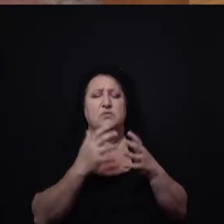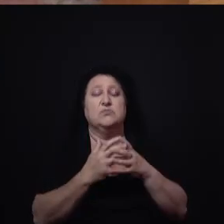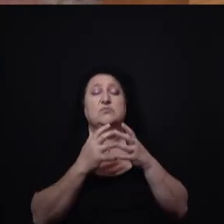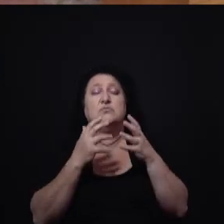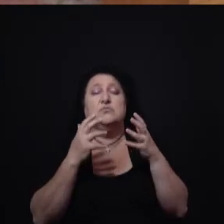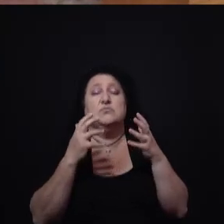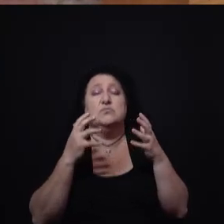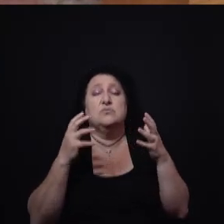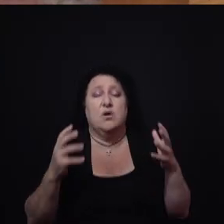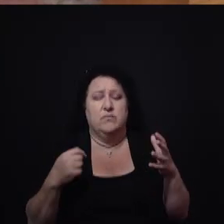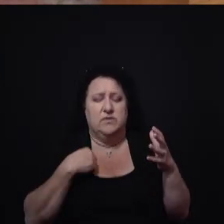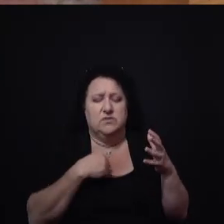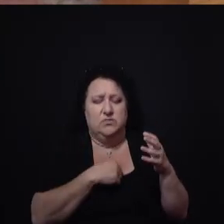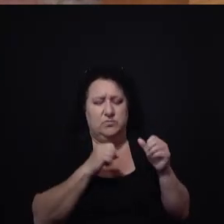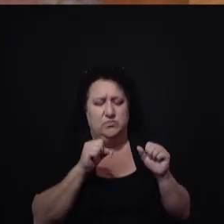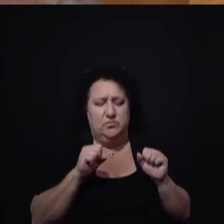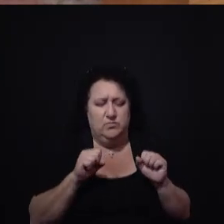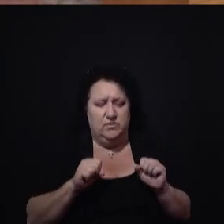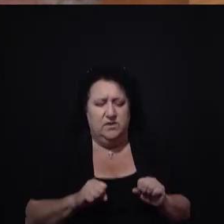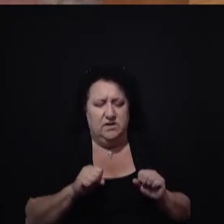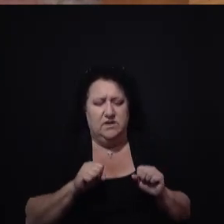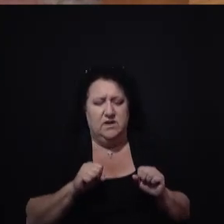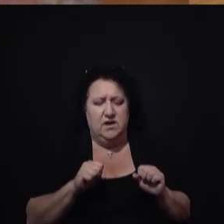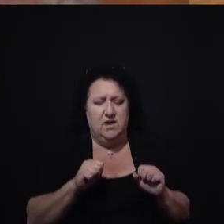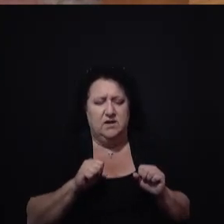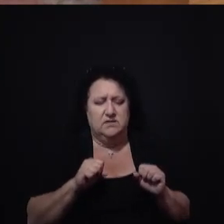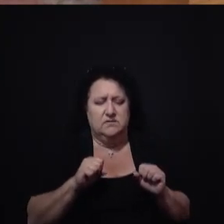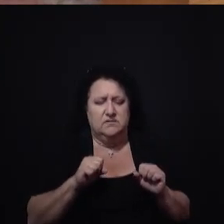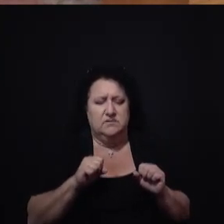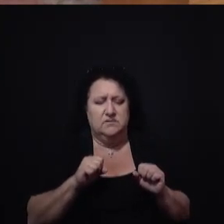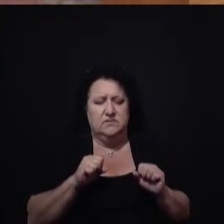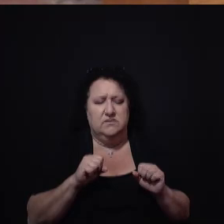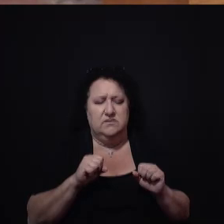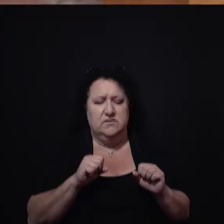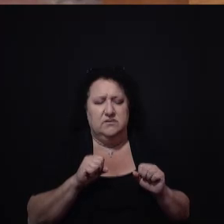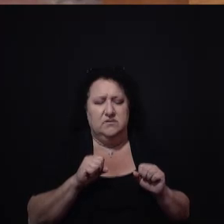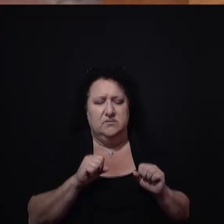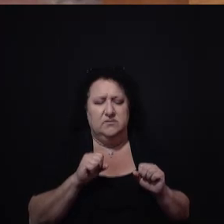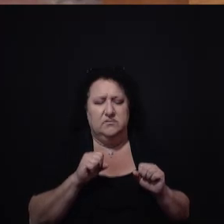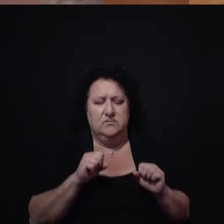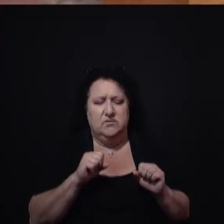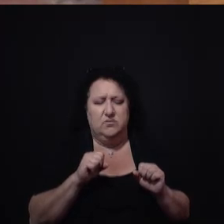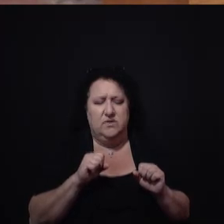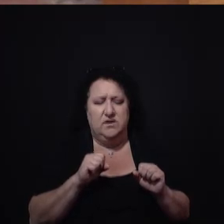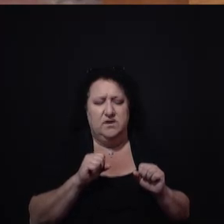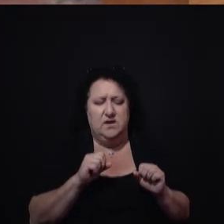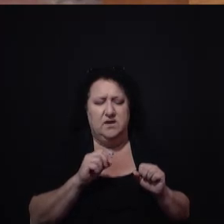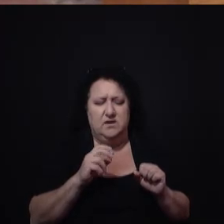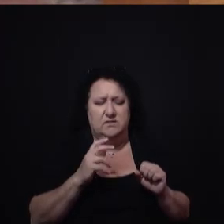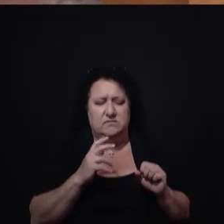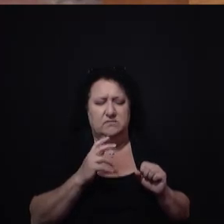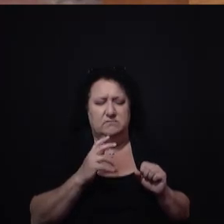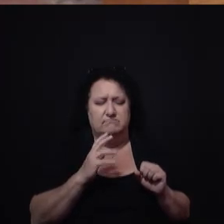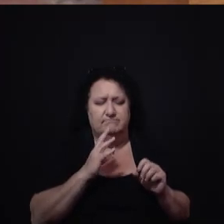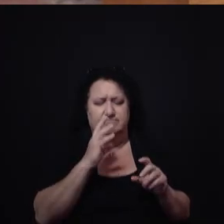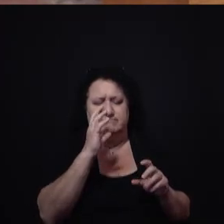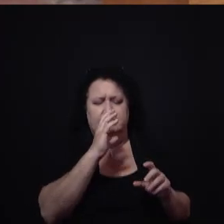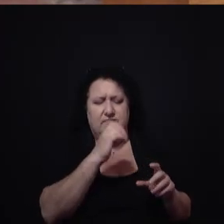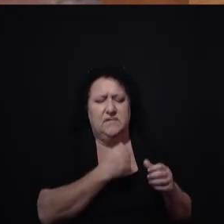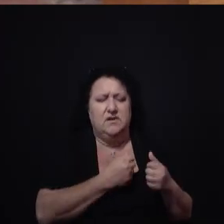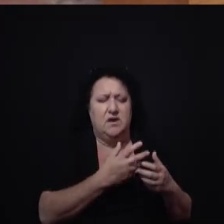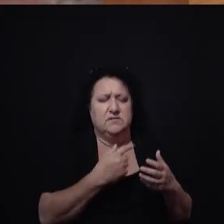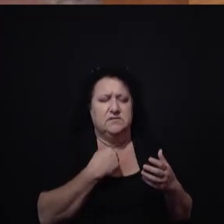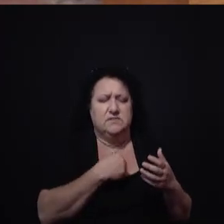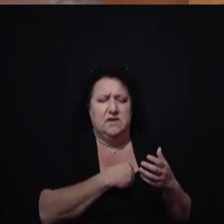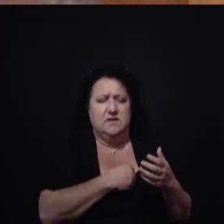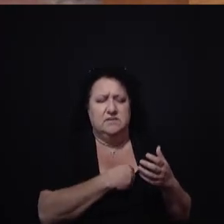that causes us to doubt your faithfulness, your goodness, your plan to